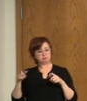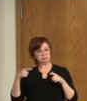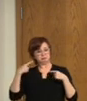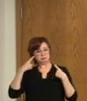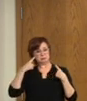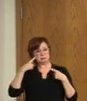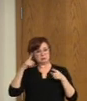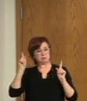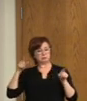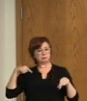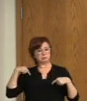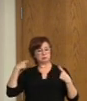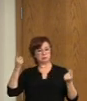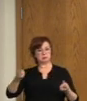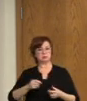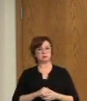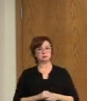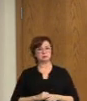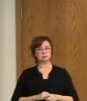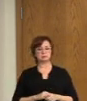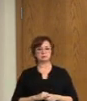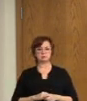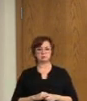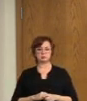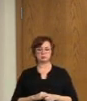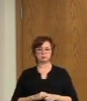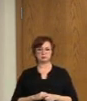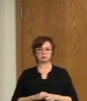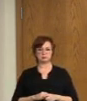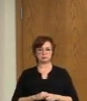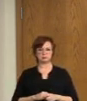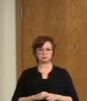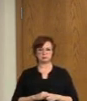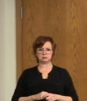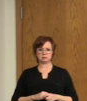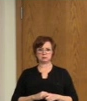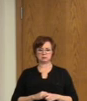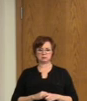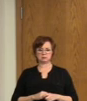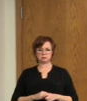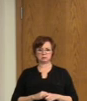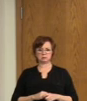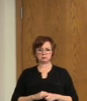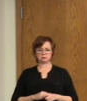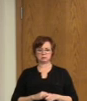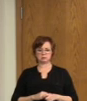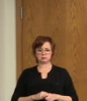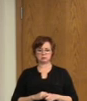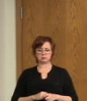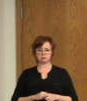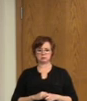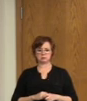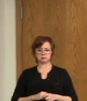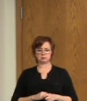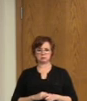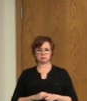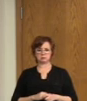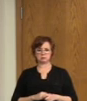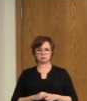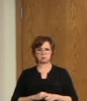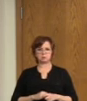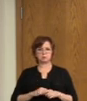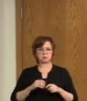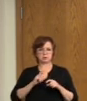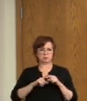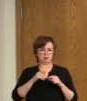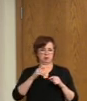those areas. Further, comments can be sought from the specific sectors as well, but I'll just see if Scott had any specific